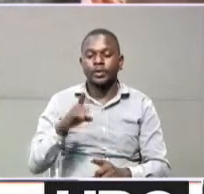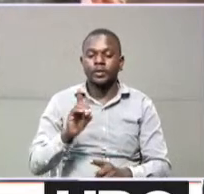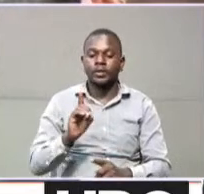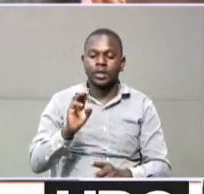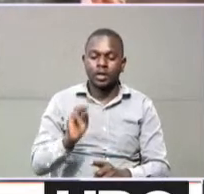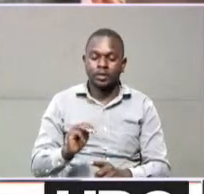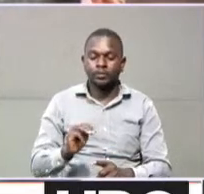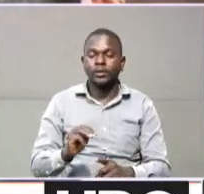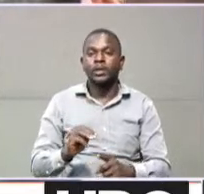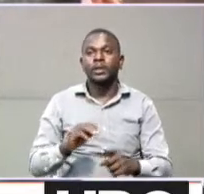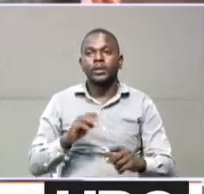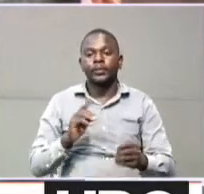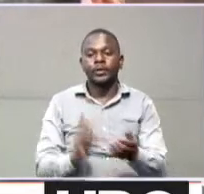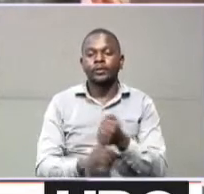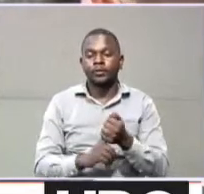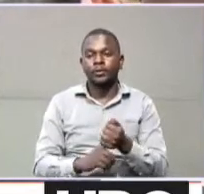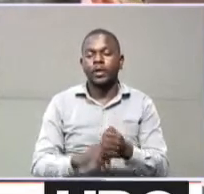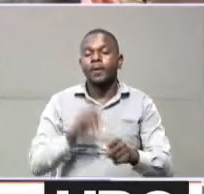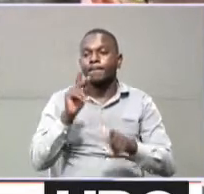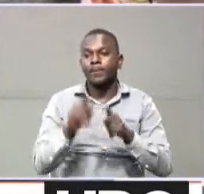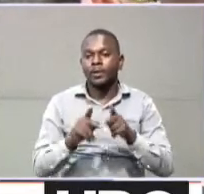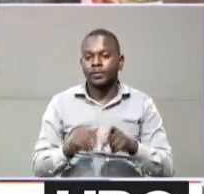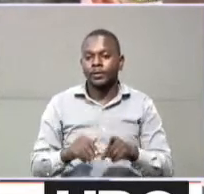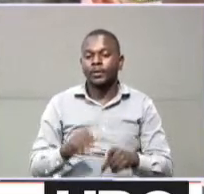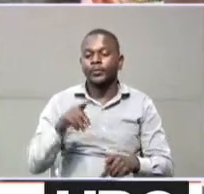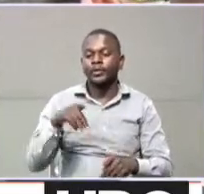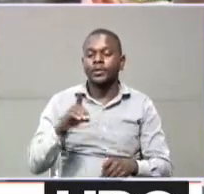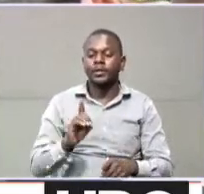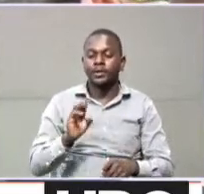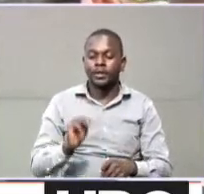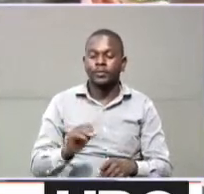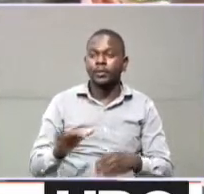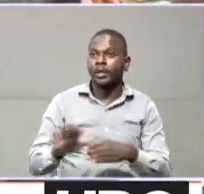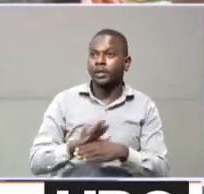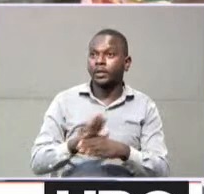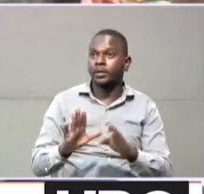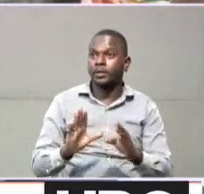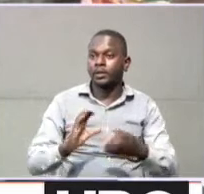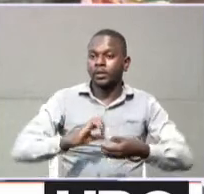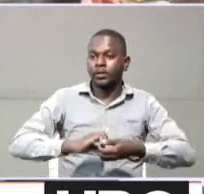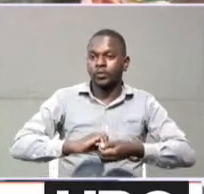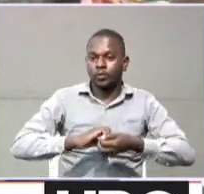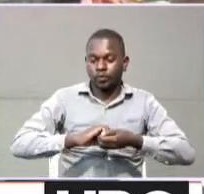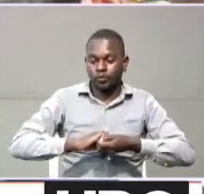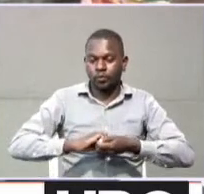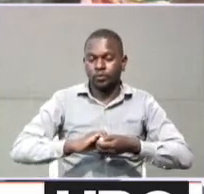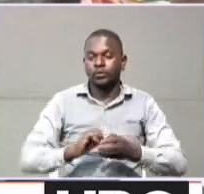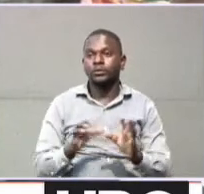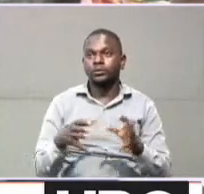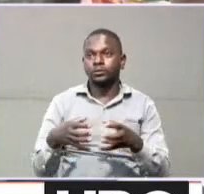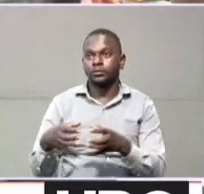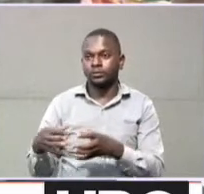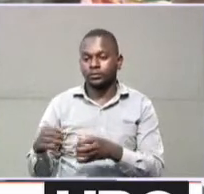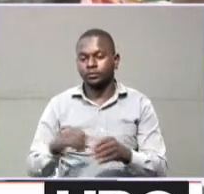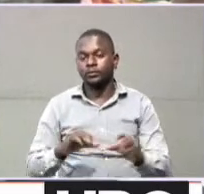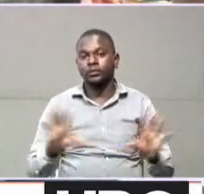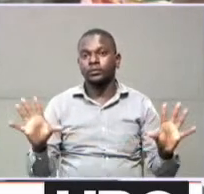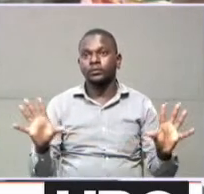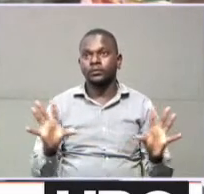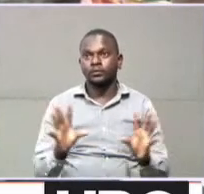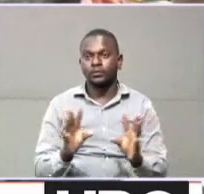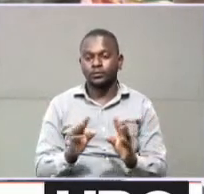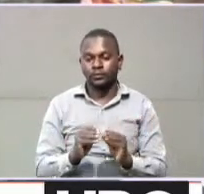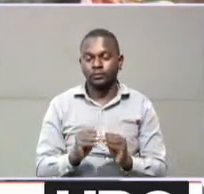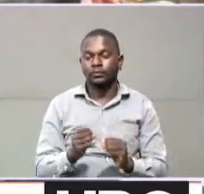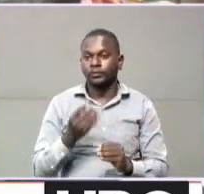beneficiaries participate in the pdm enterprise group circles version of this week i beg to conclude